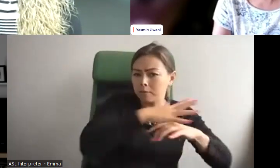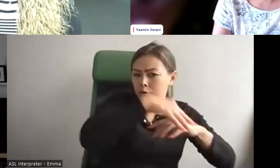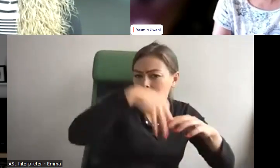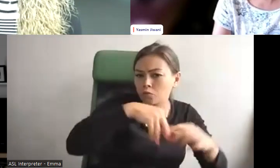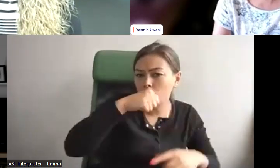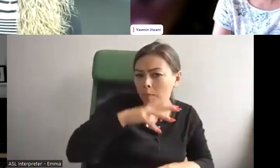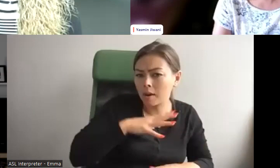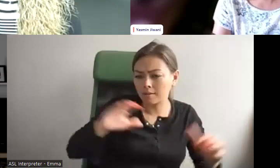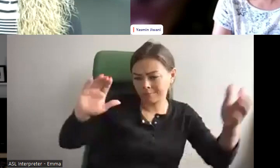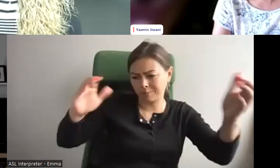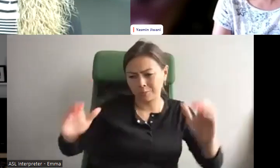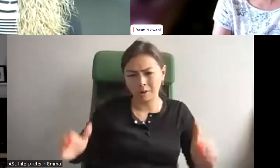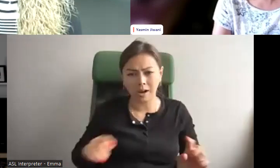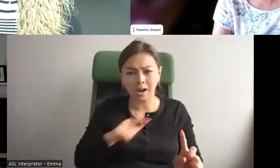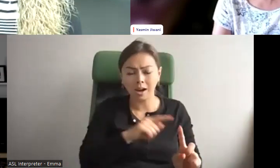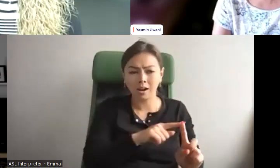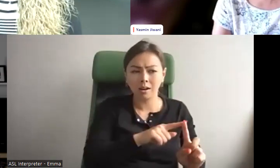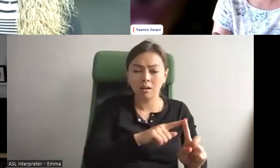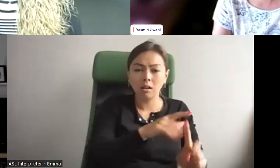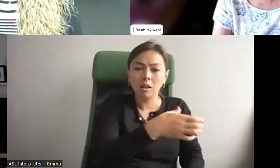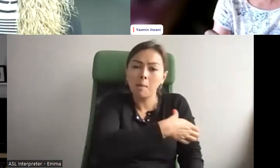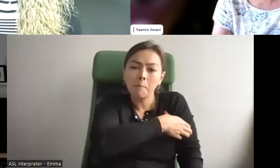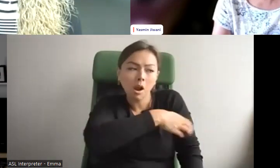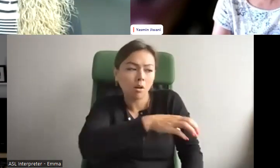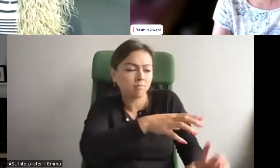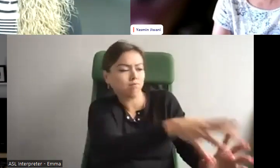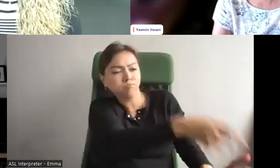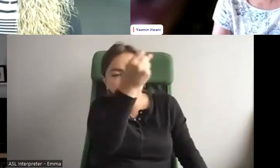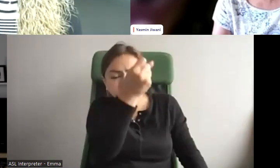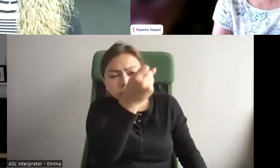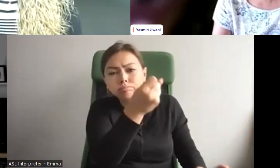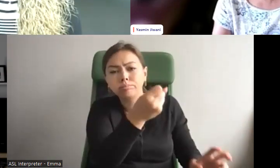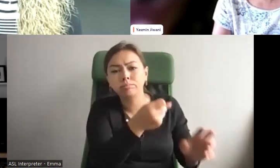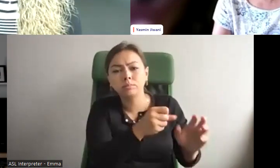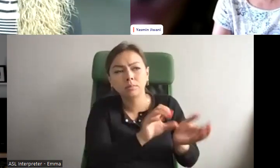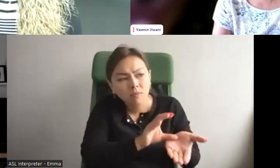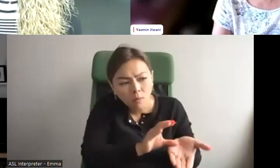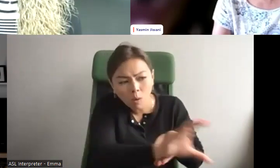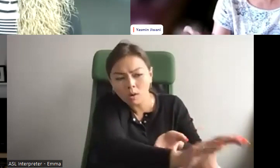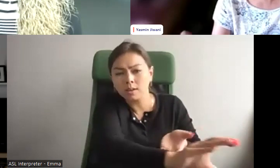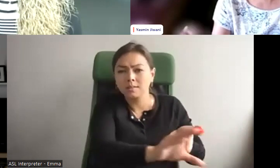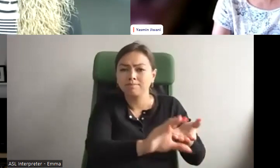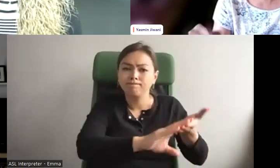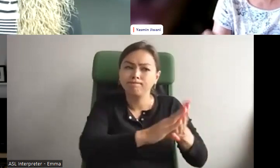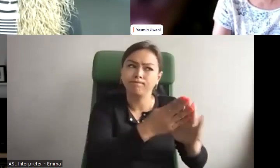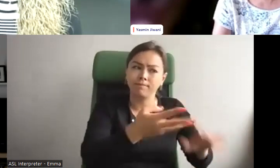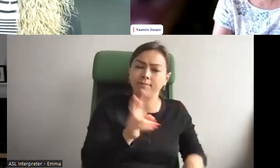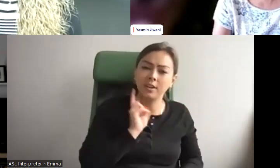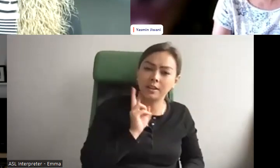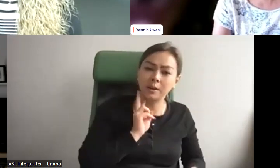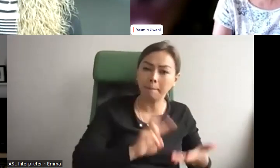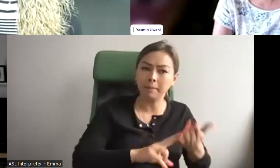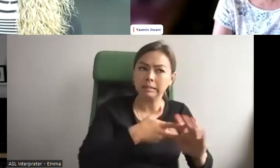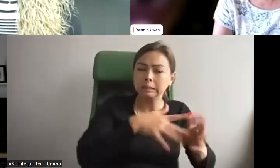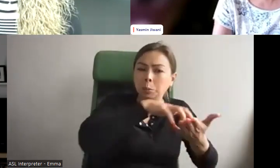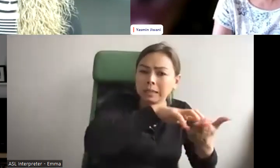have Indigenous women been disempowered or rendered into, culpable victims? And it's the culpability that comes